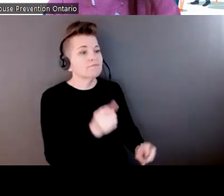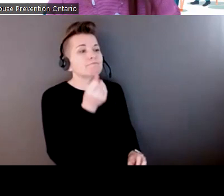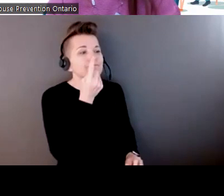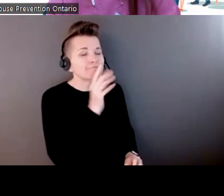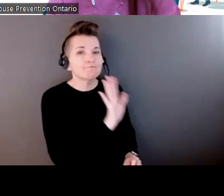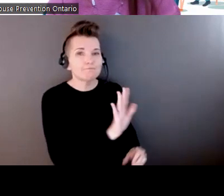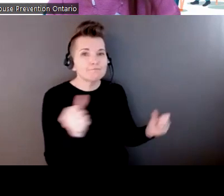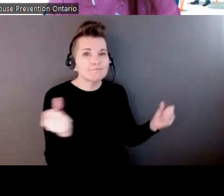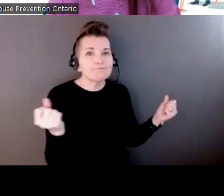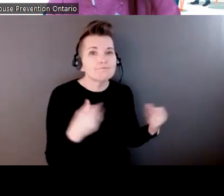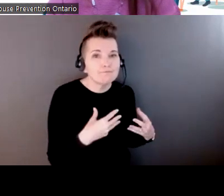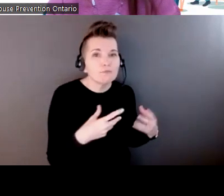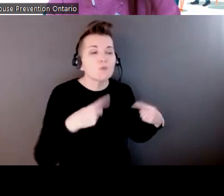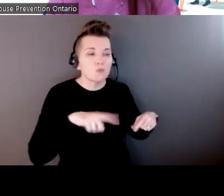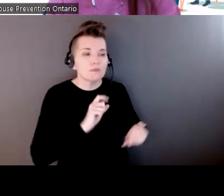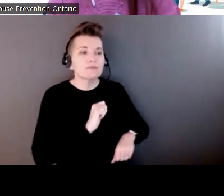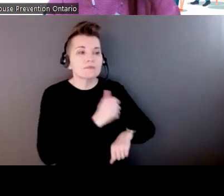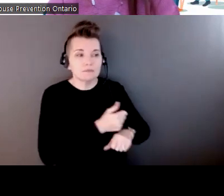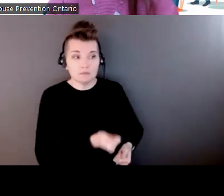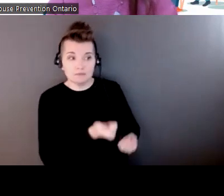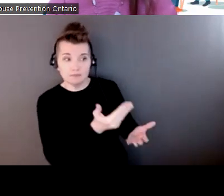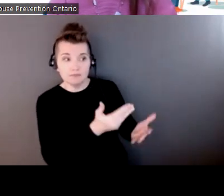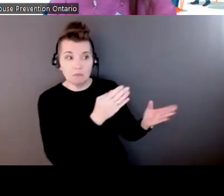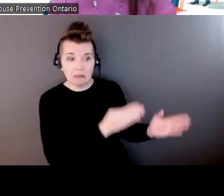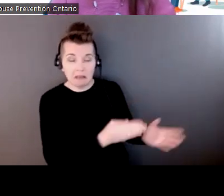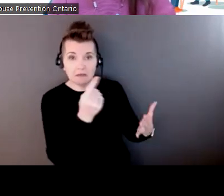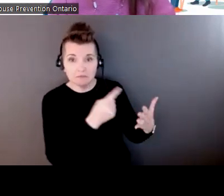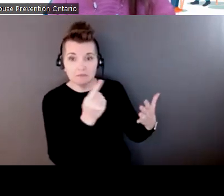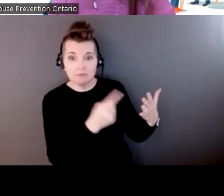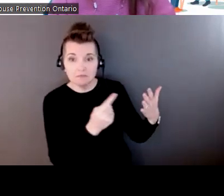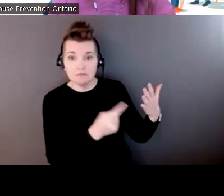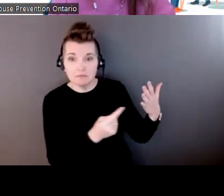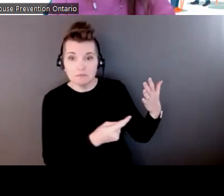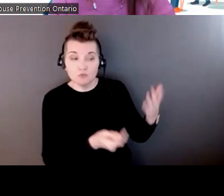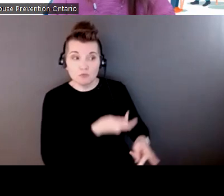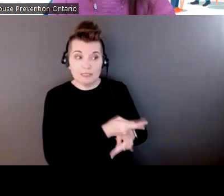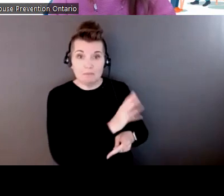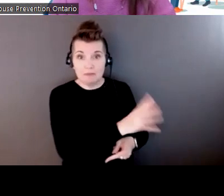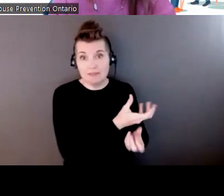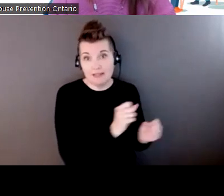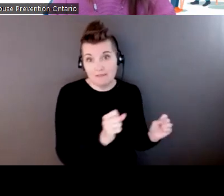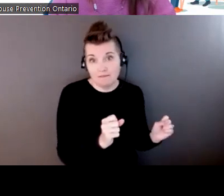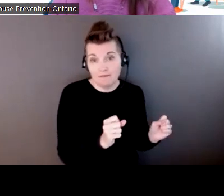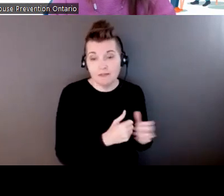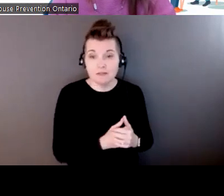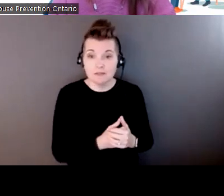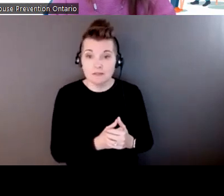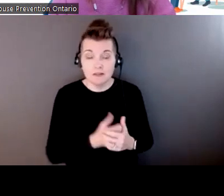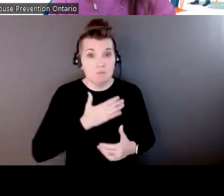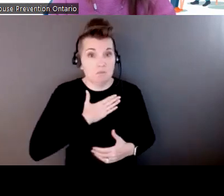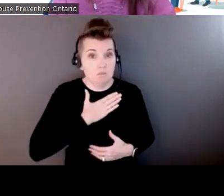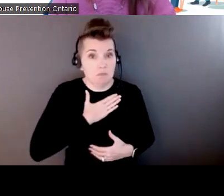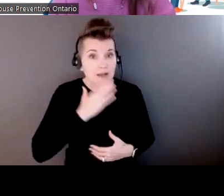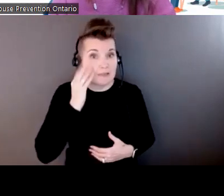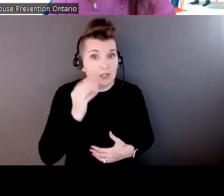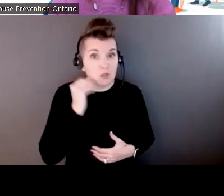plans that can be suggested that, in my experience, not every experience, that has been appropriate for them,